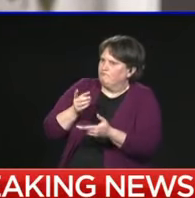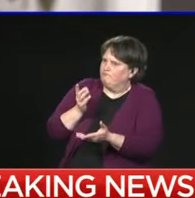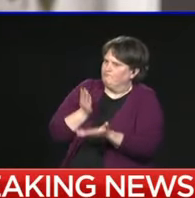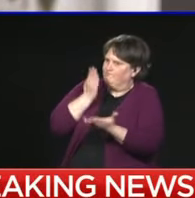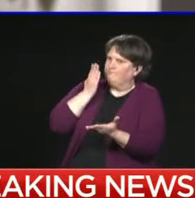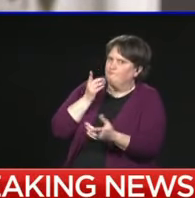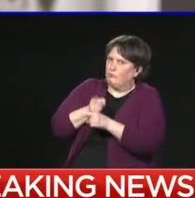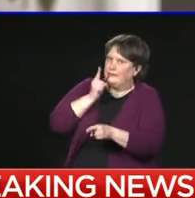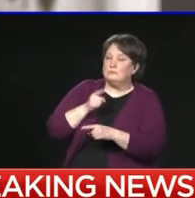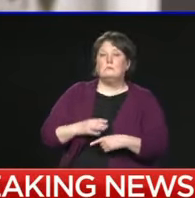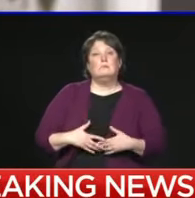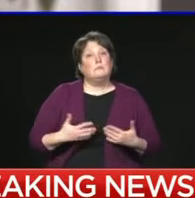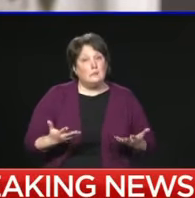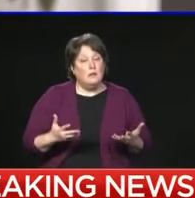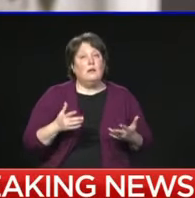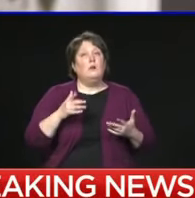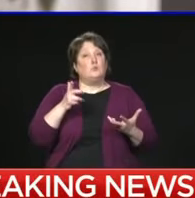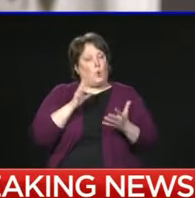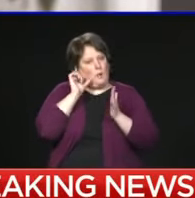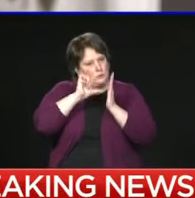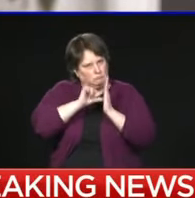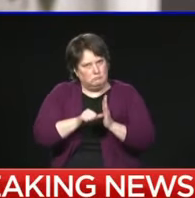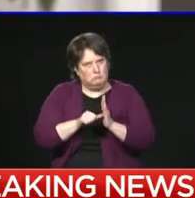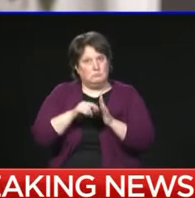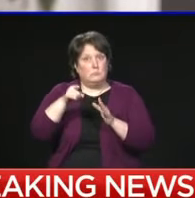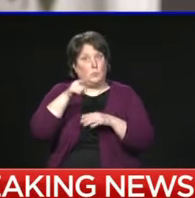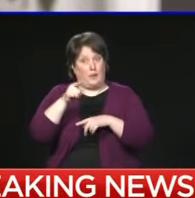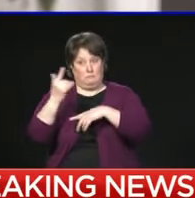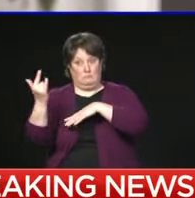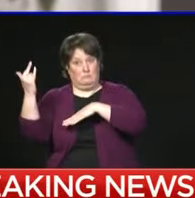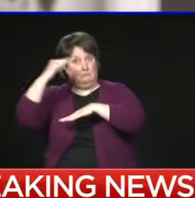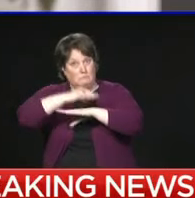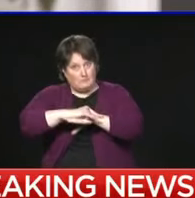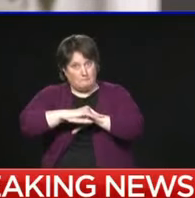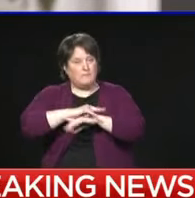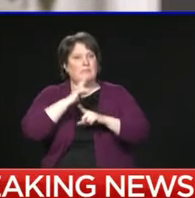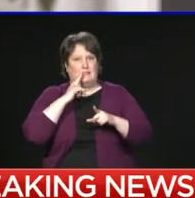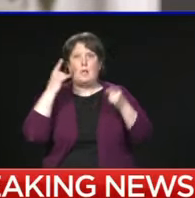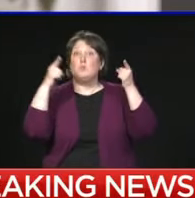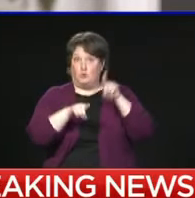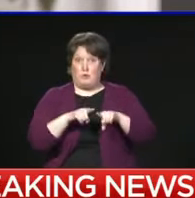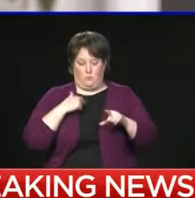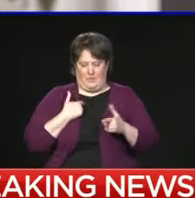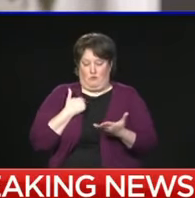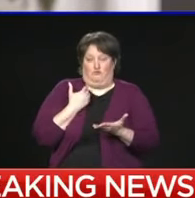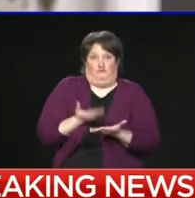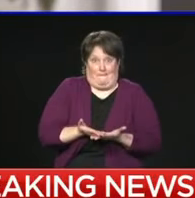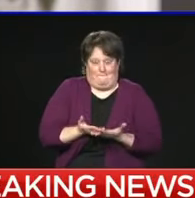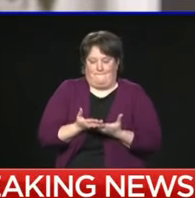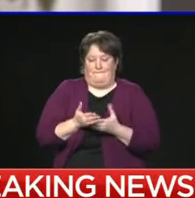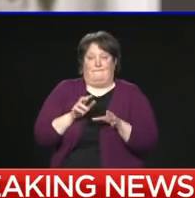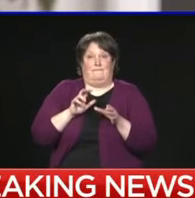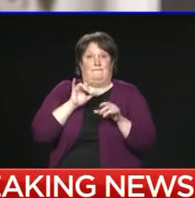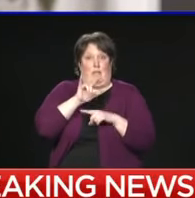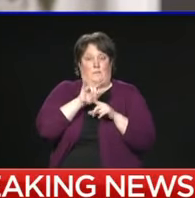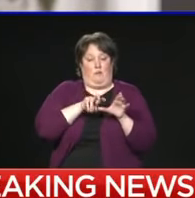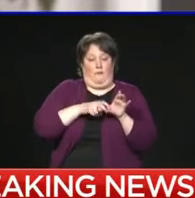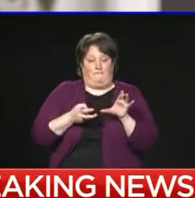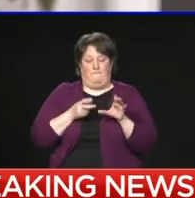need to isolate when they land in Canada. They agree to an attestation in